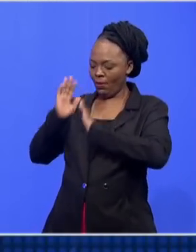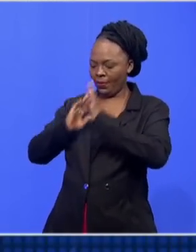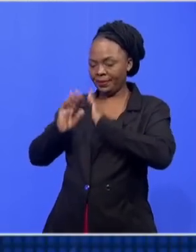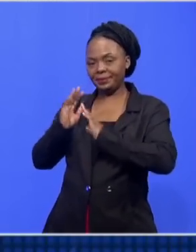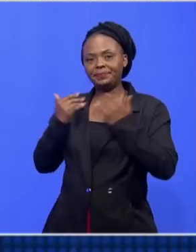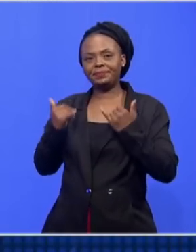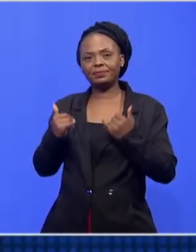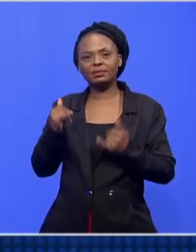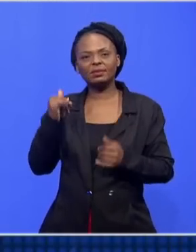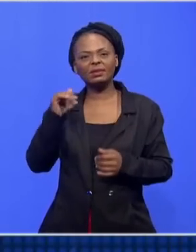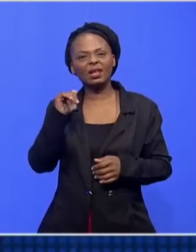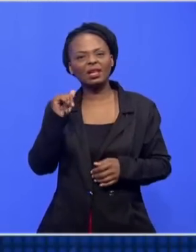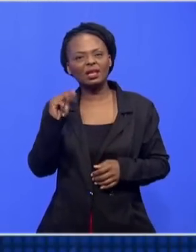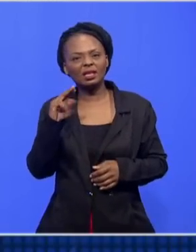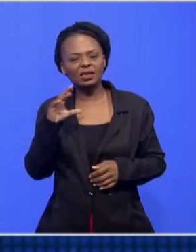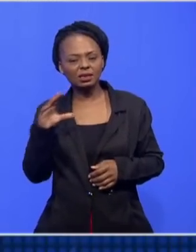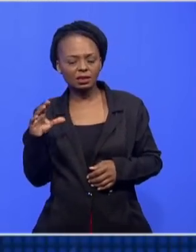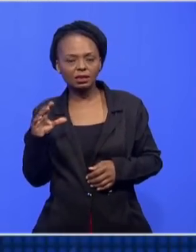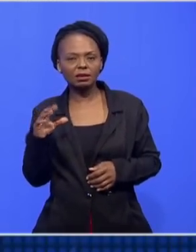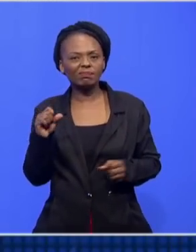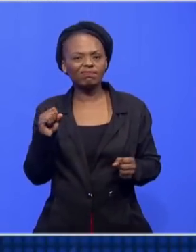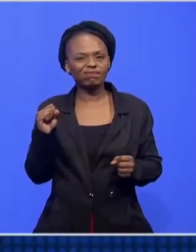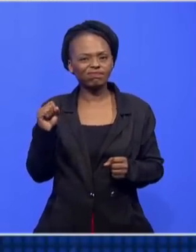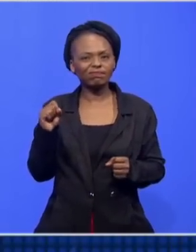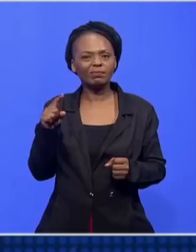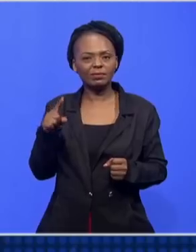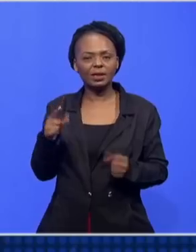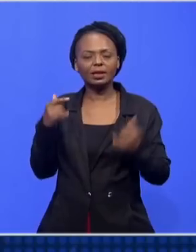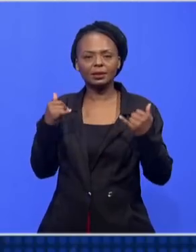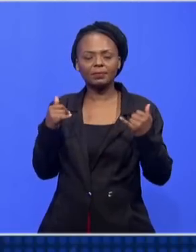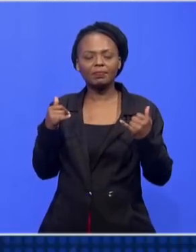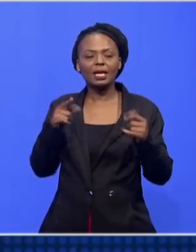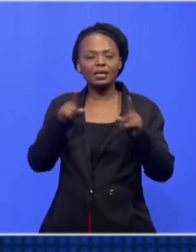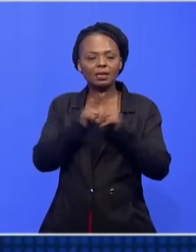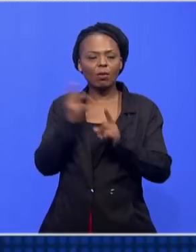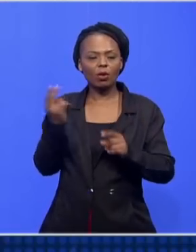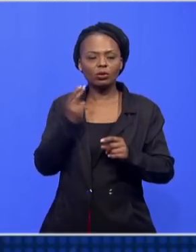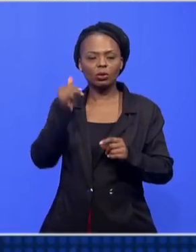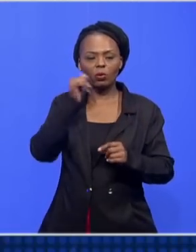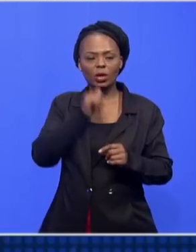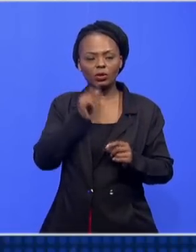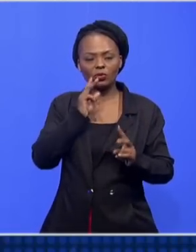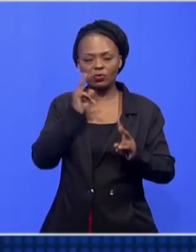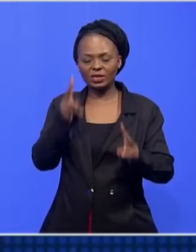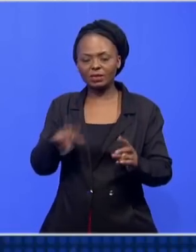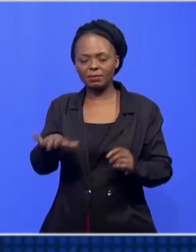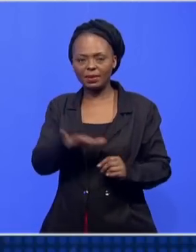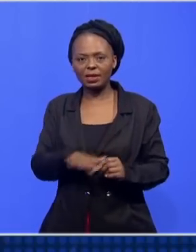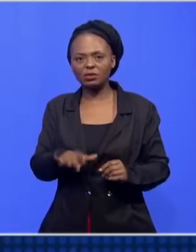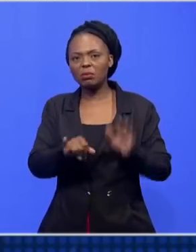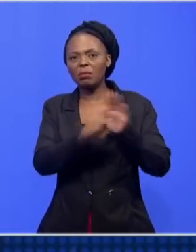the ANC managed to get, and also when you visited the scene, what did you see?